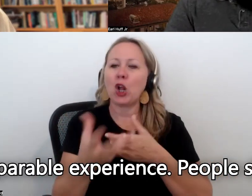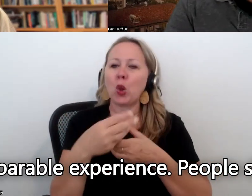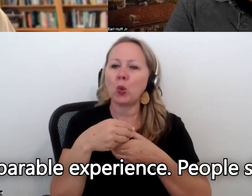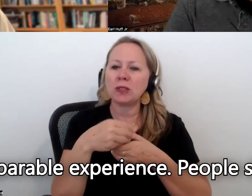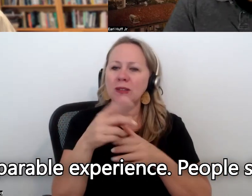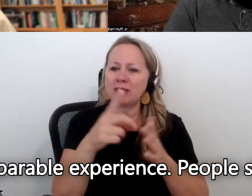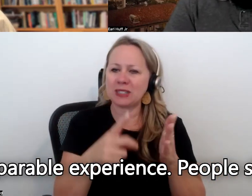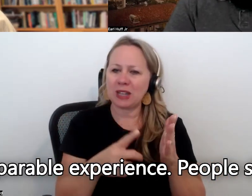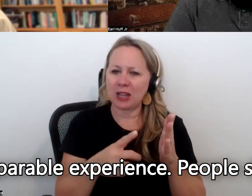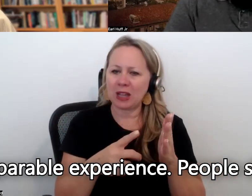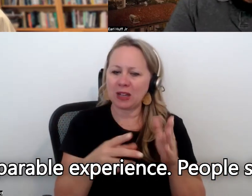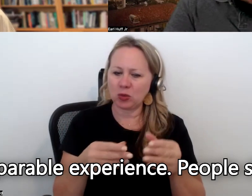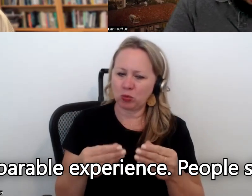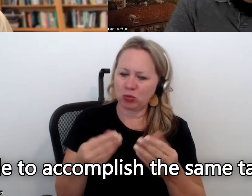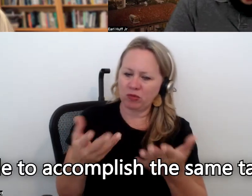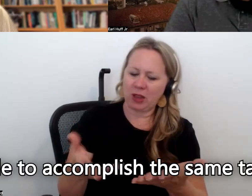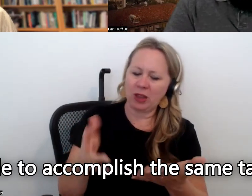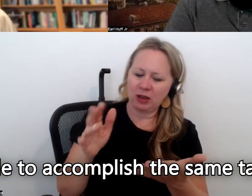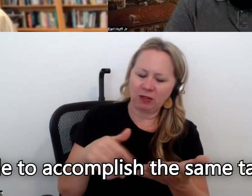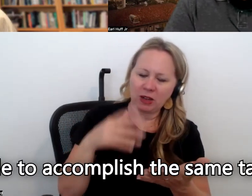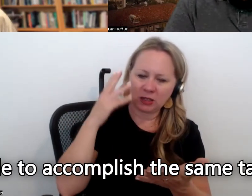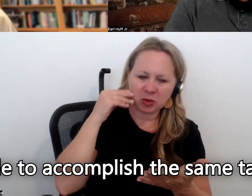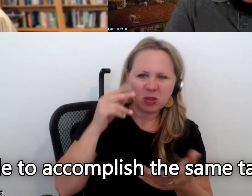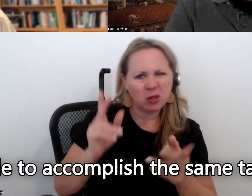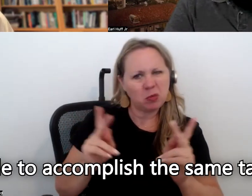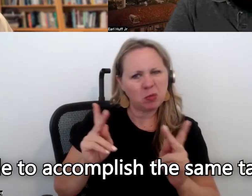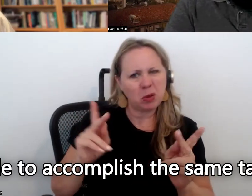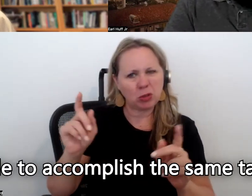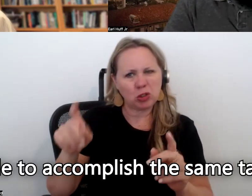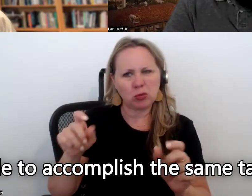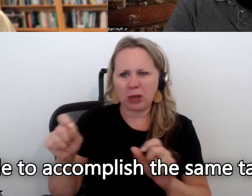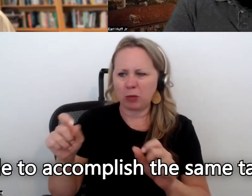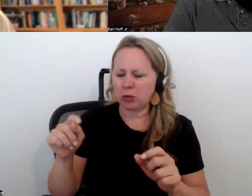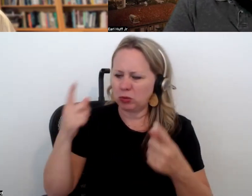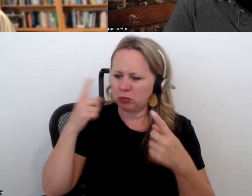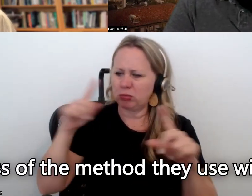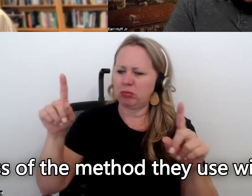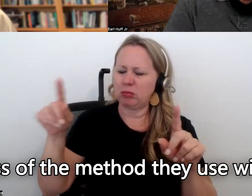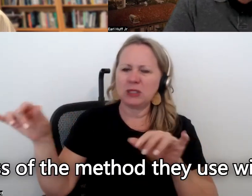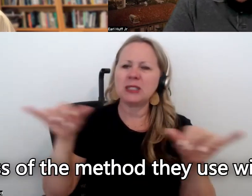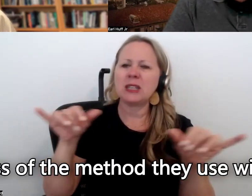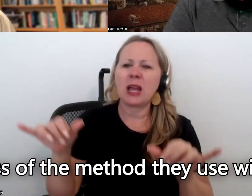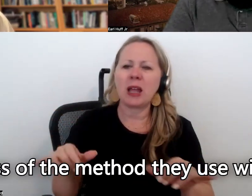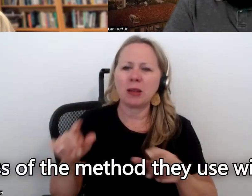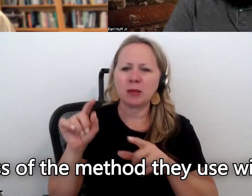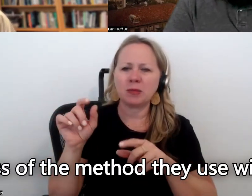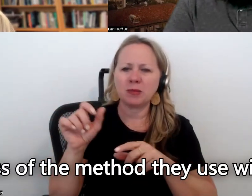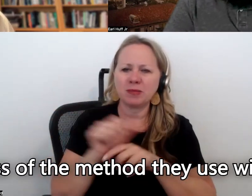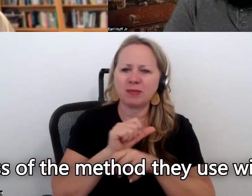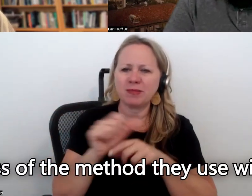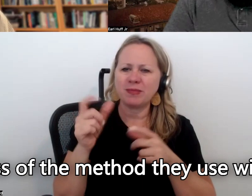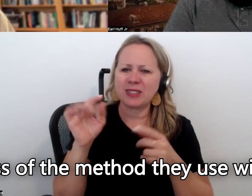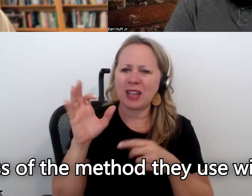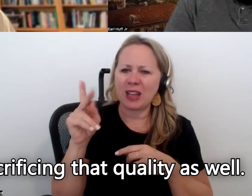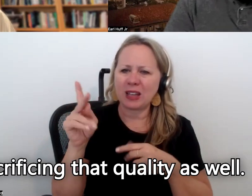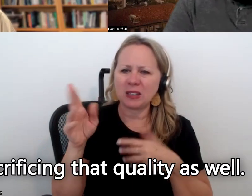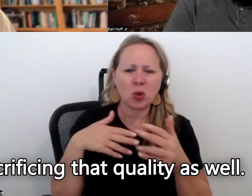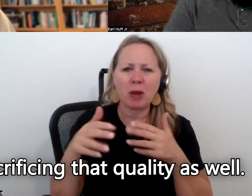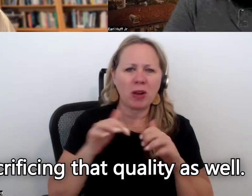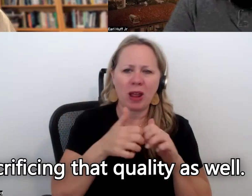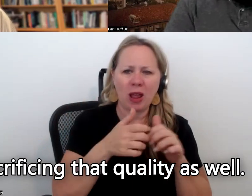that comparable experience. People should be able to accomplish the same task, regardless of the method they use, Mhm.